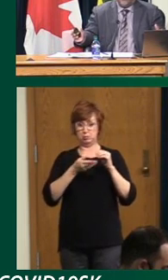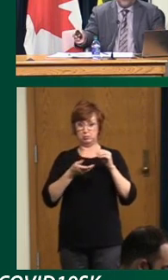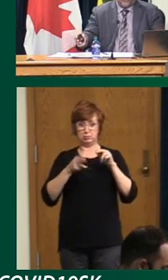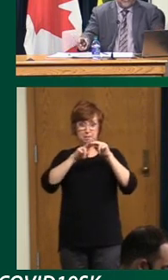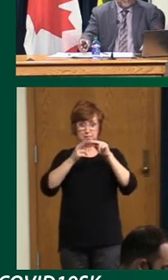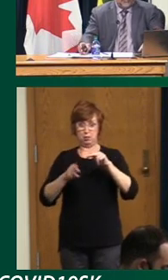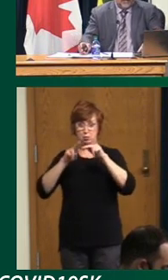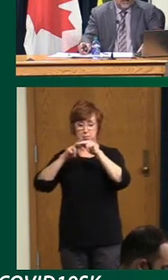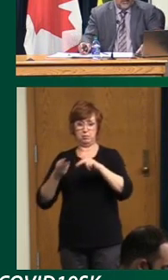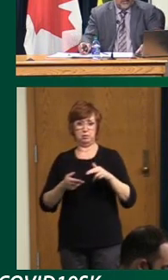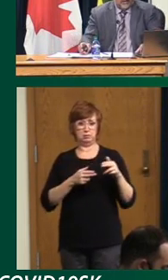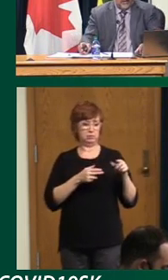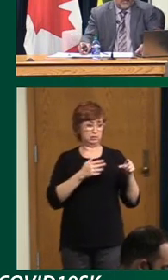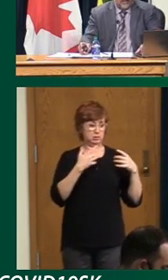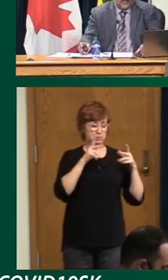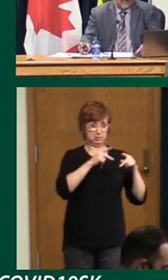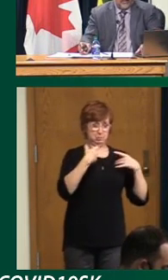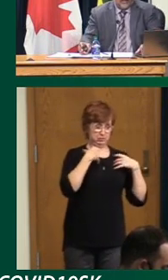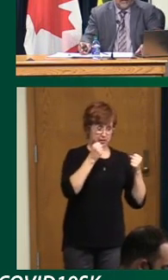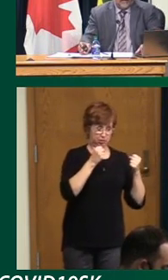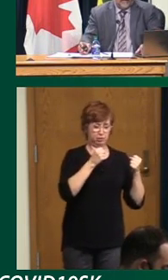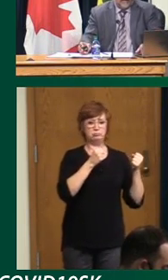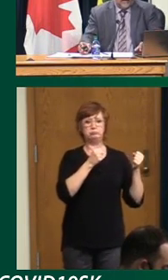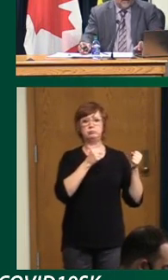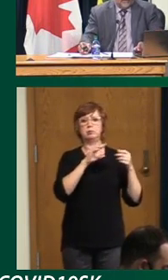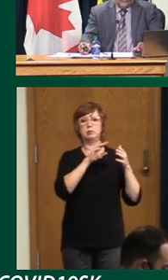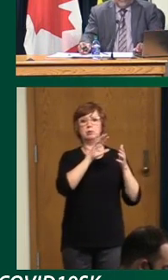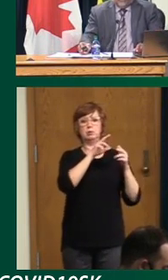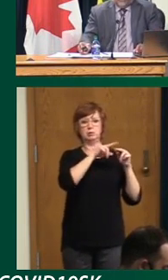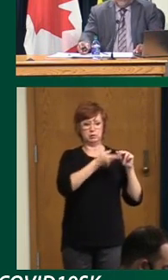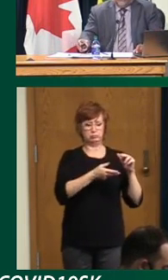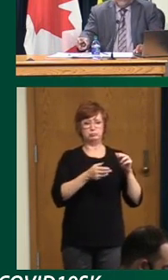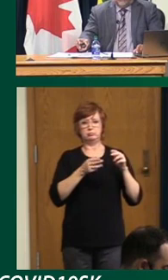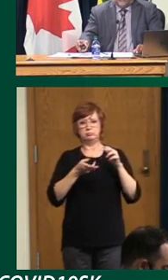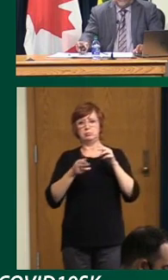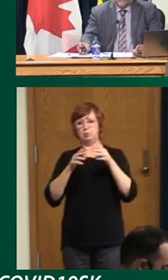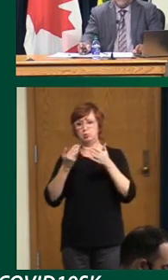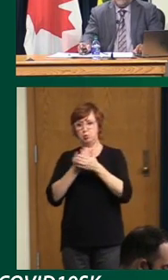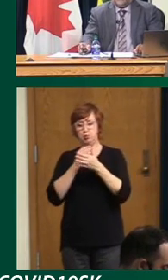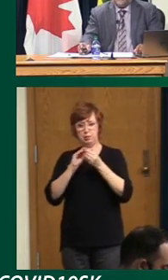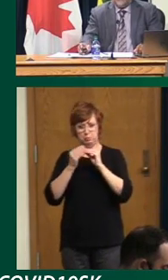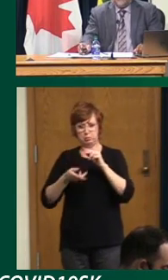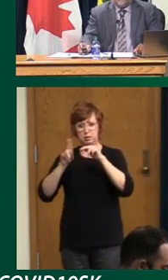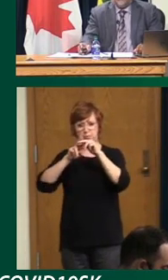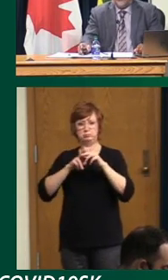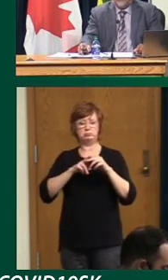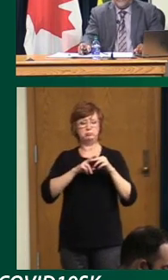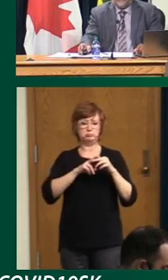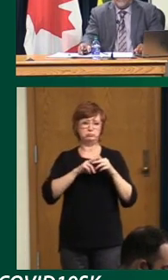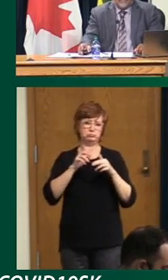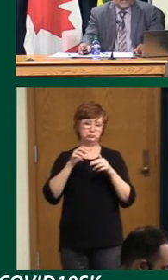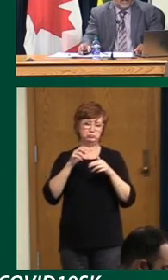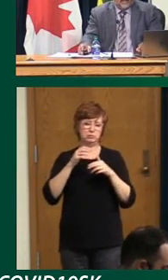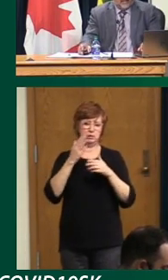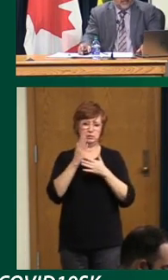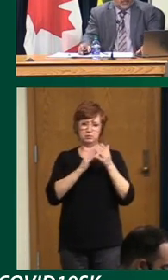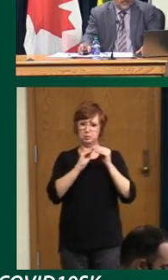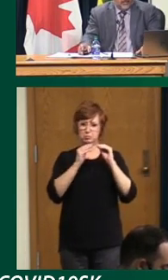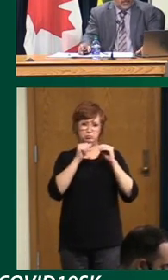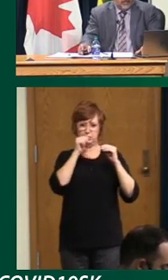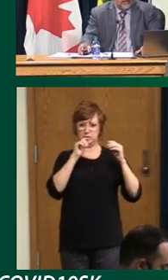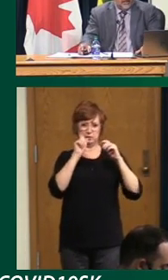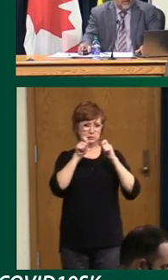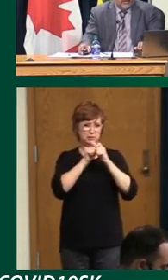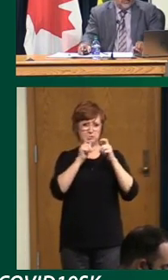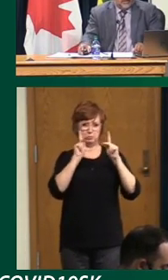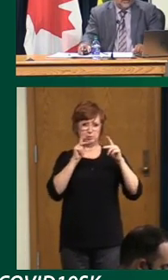do no longer remain active and how many become active. And this slide also shows something that I think is